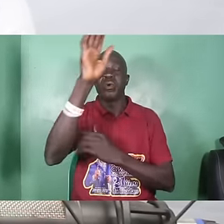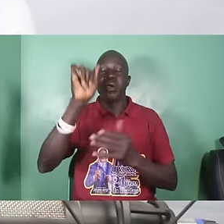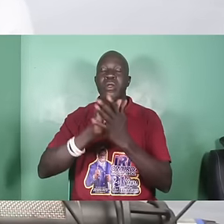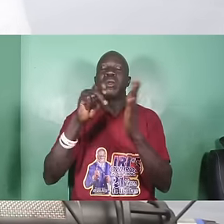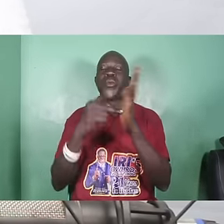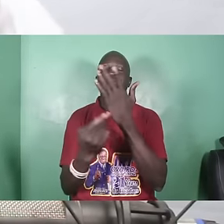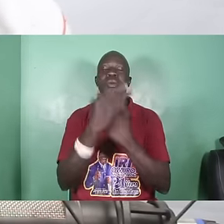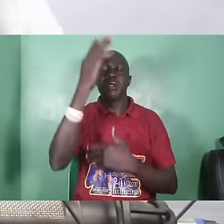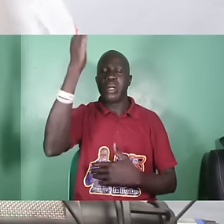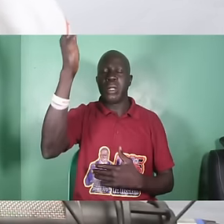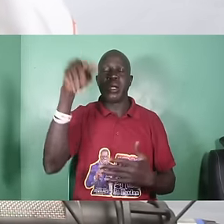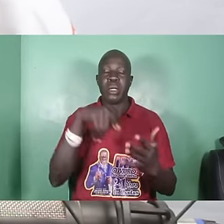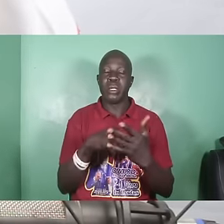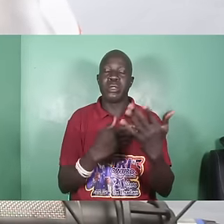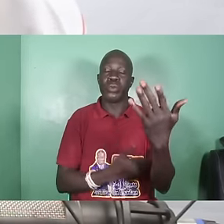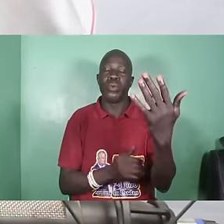God, there is program this morning.